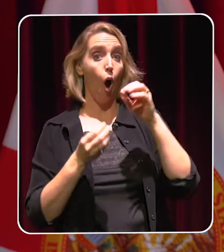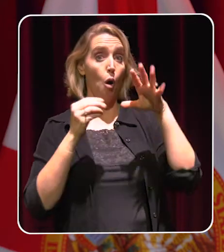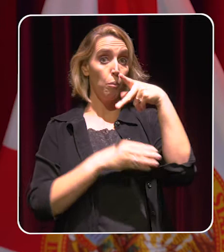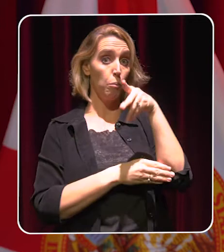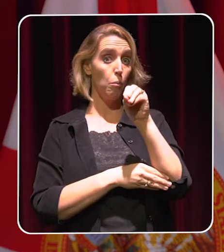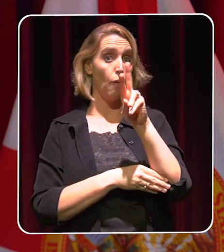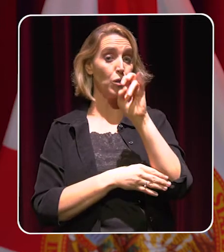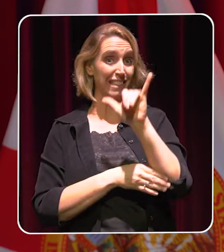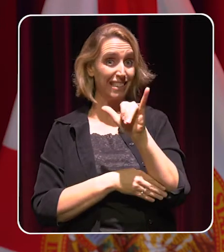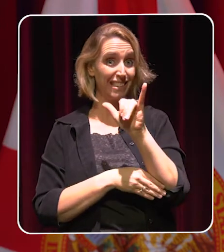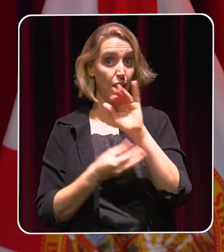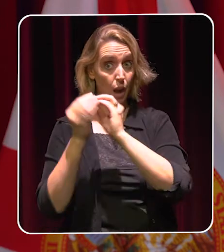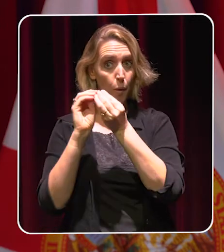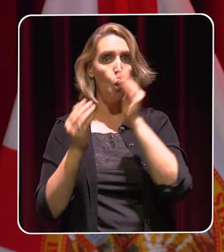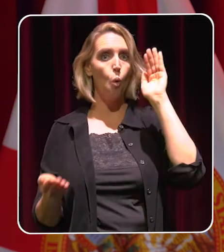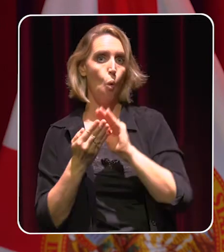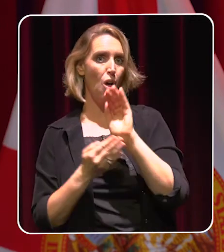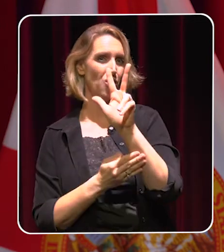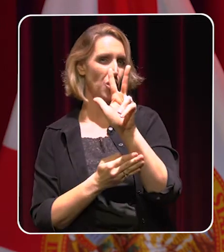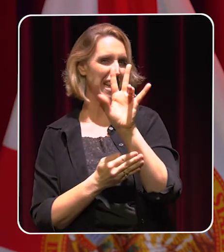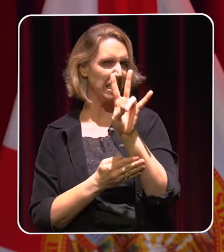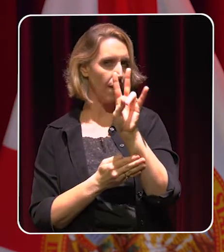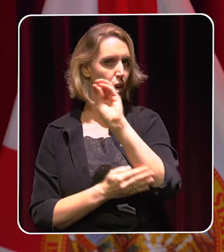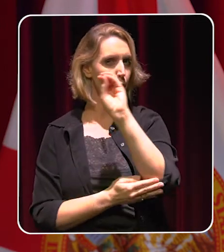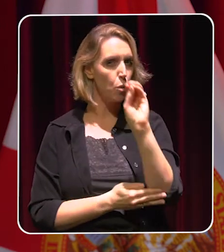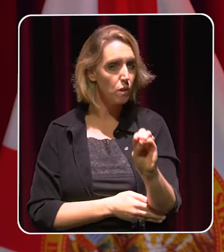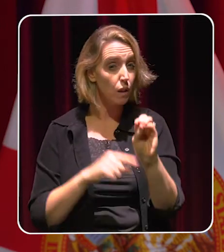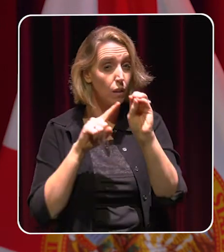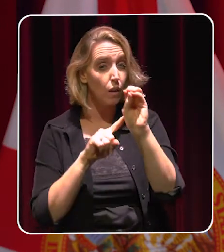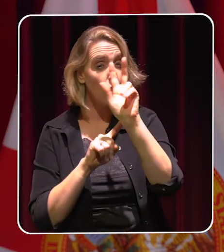our poverty rate by 37%.